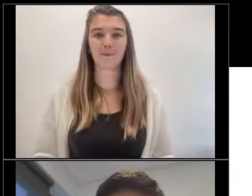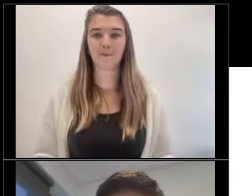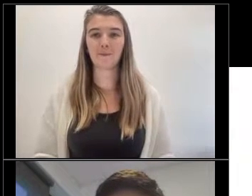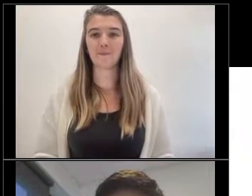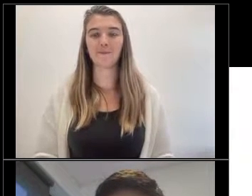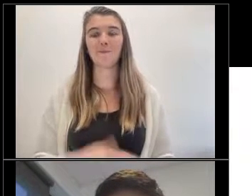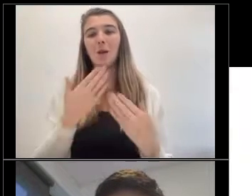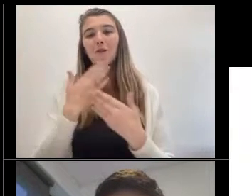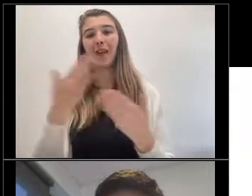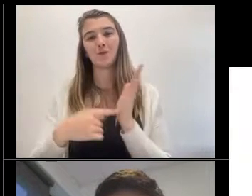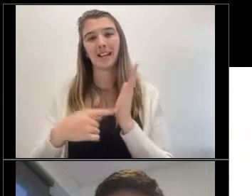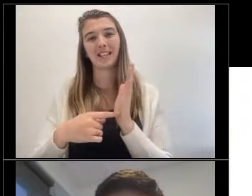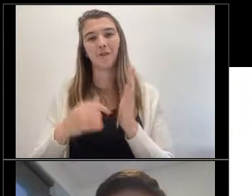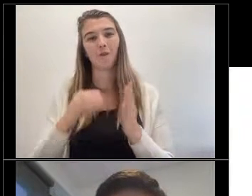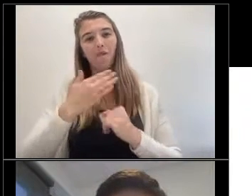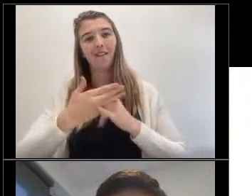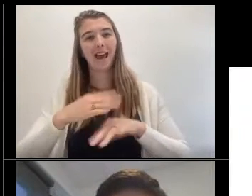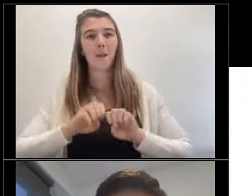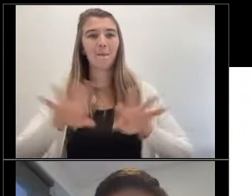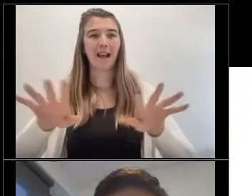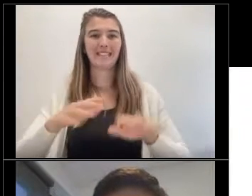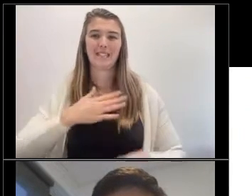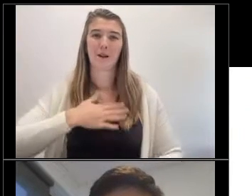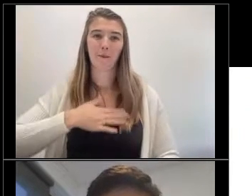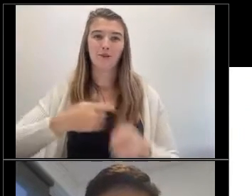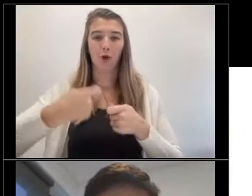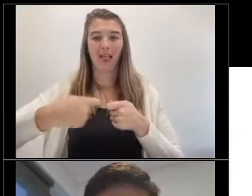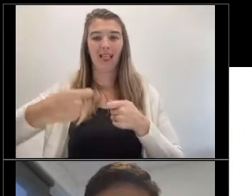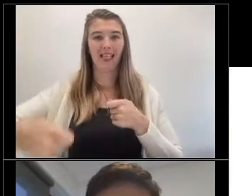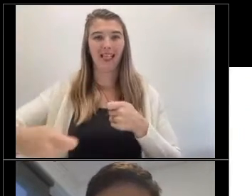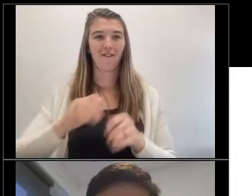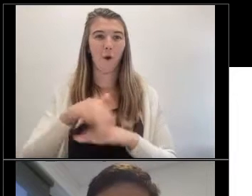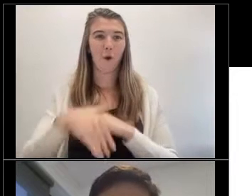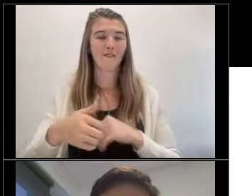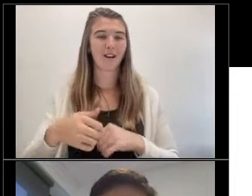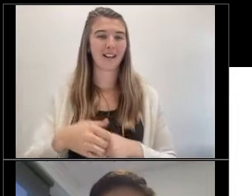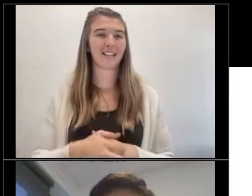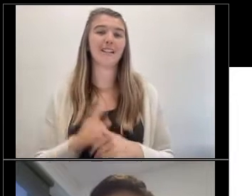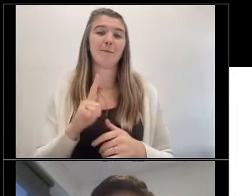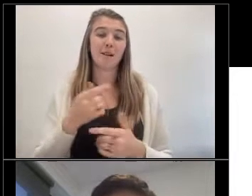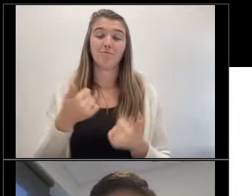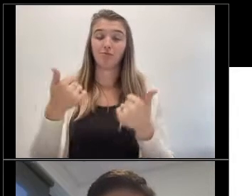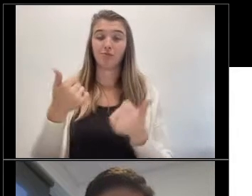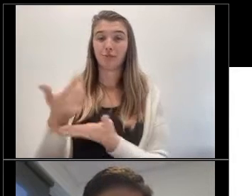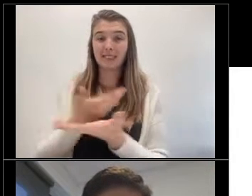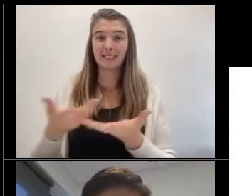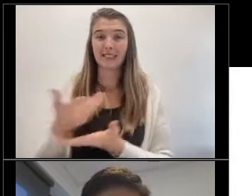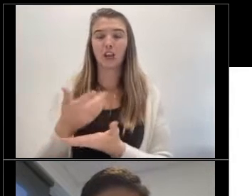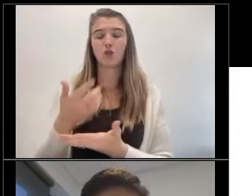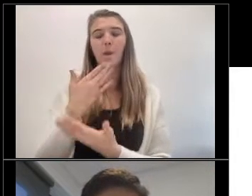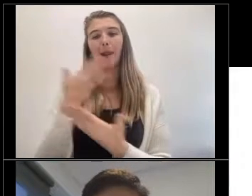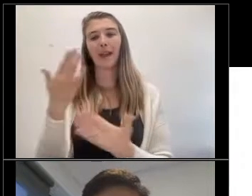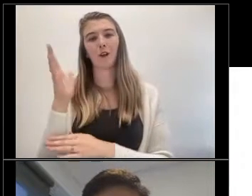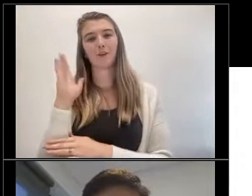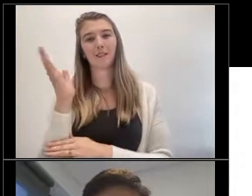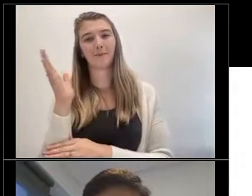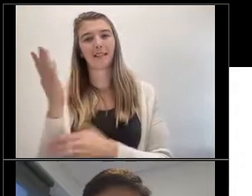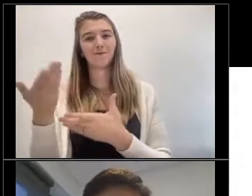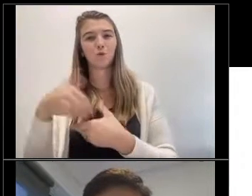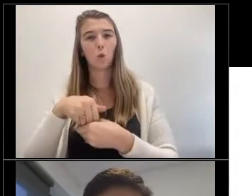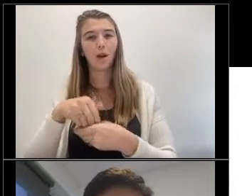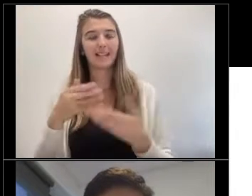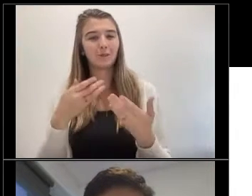Tanya, for that final message. Apologies again for running over, but we had an excellent discussion there, I think. And I want to thank our speakers once again for joining us today